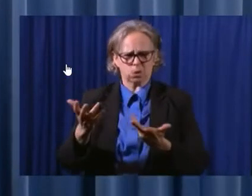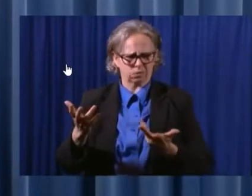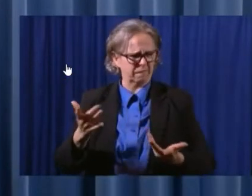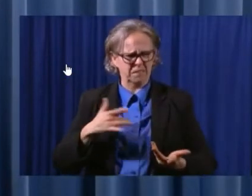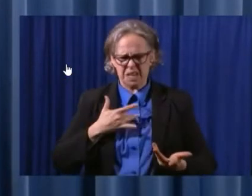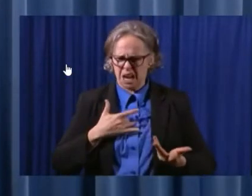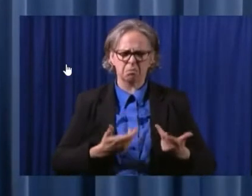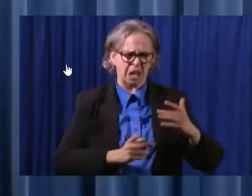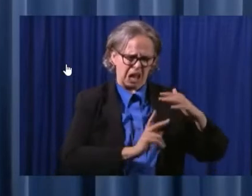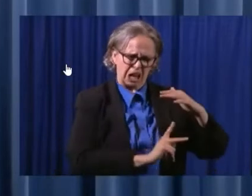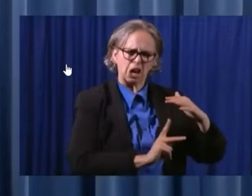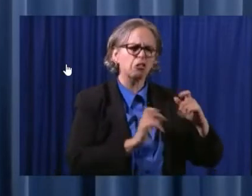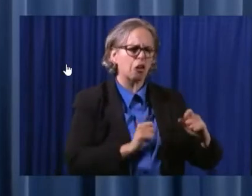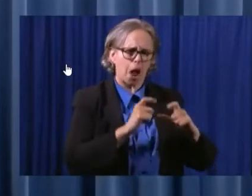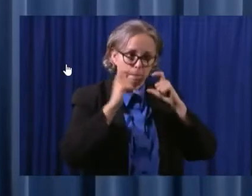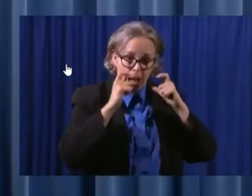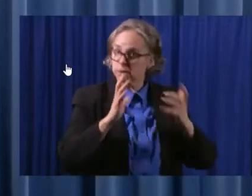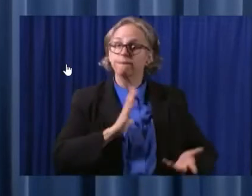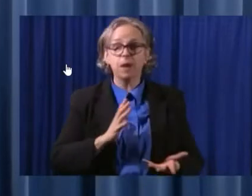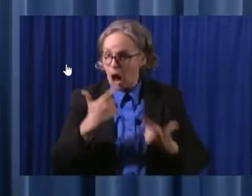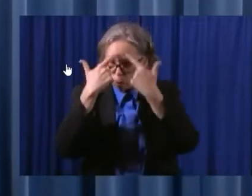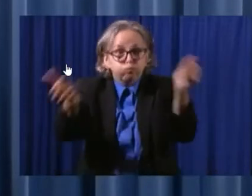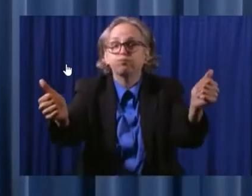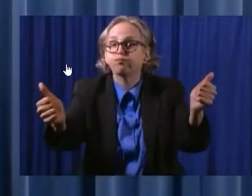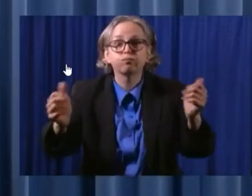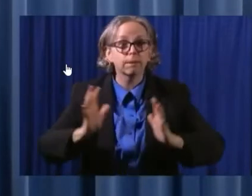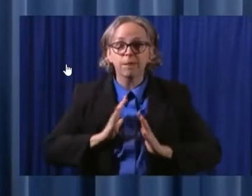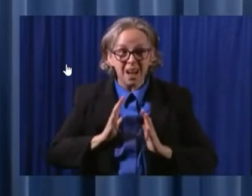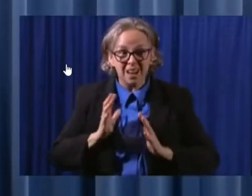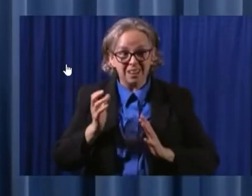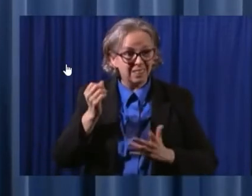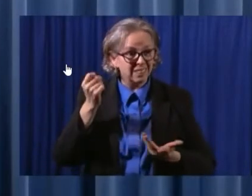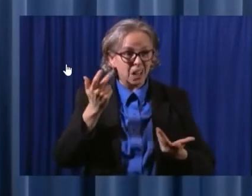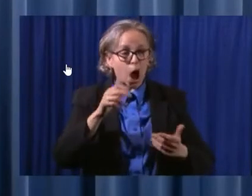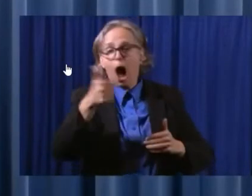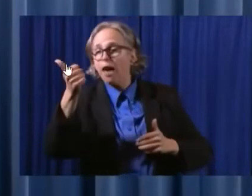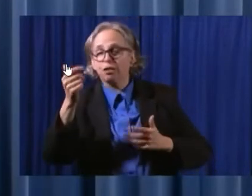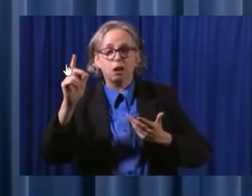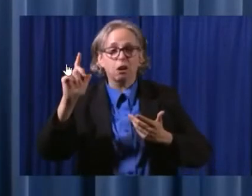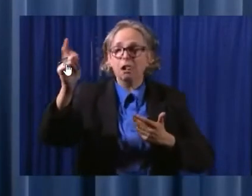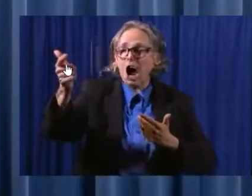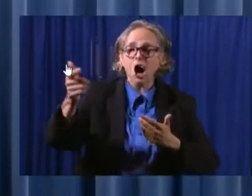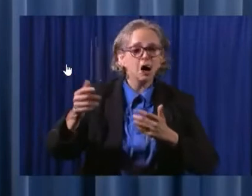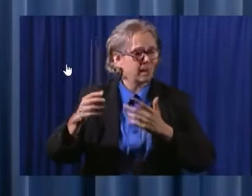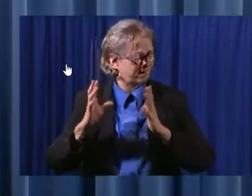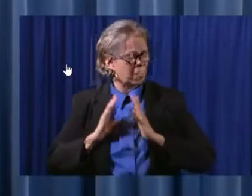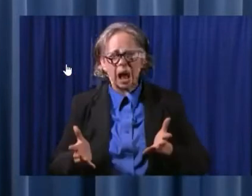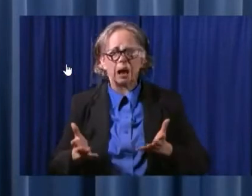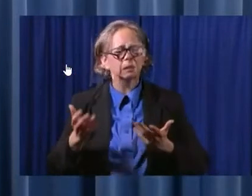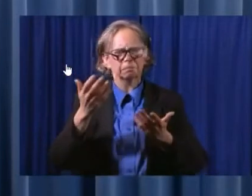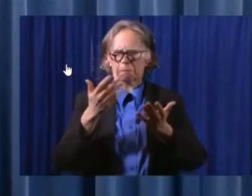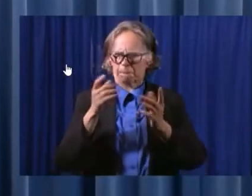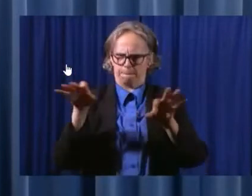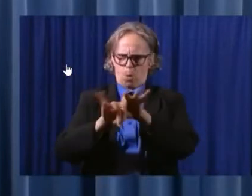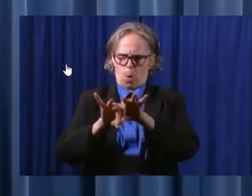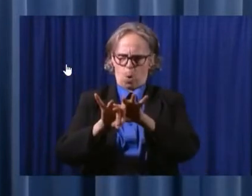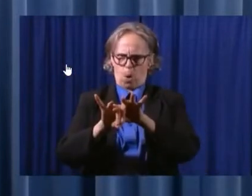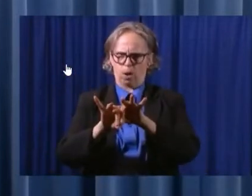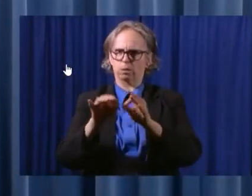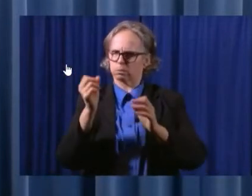1st grade, some later. The majority opinion, as far as we can tell, among